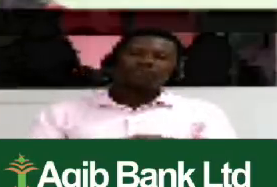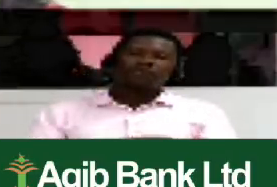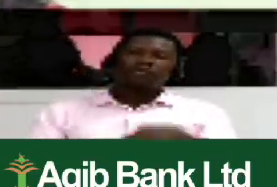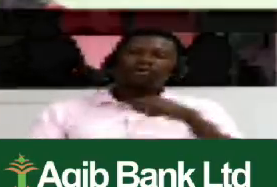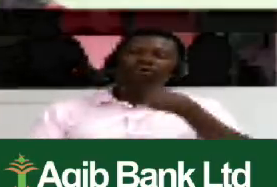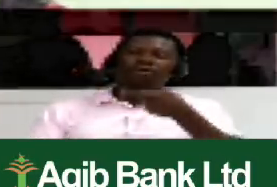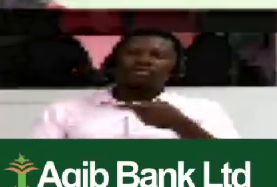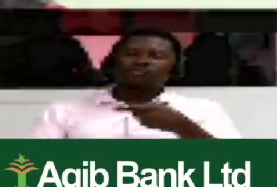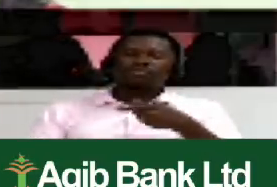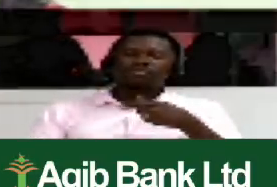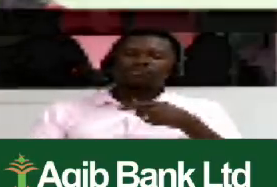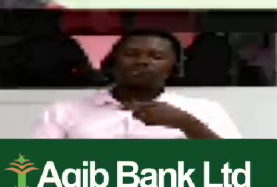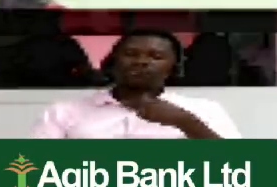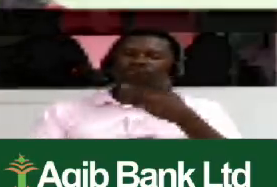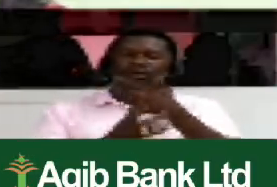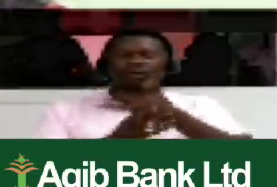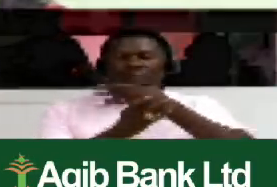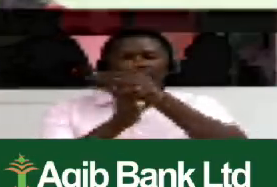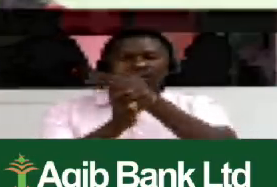from